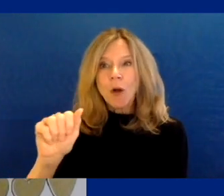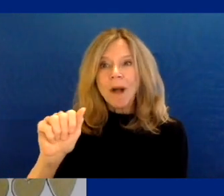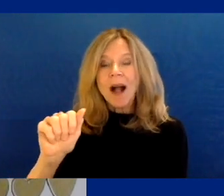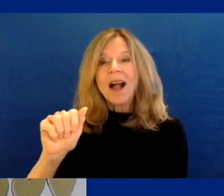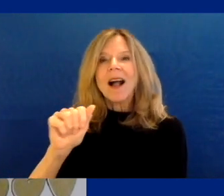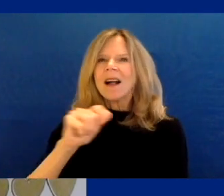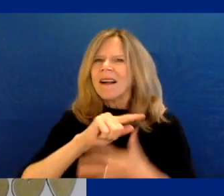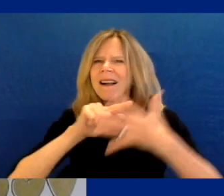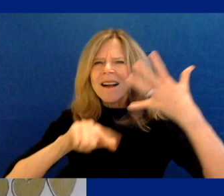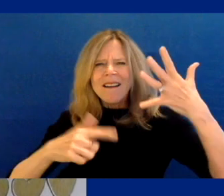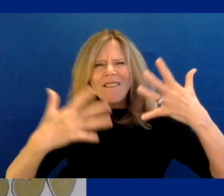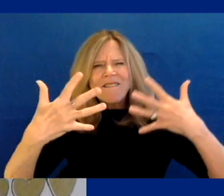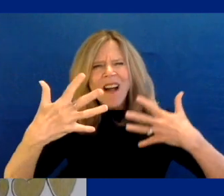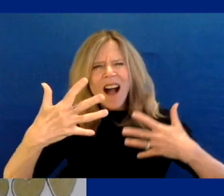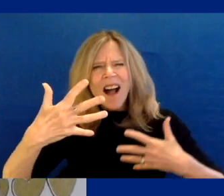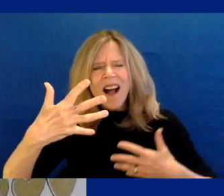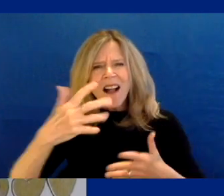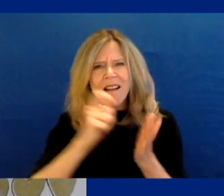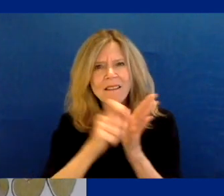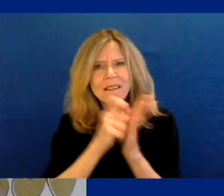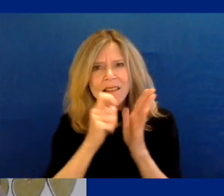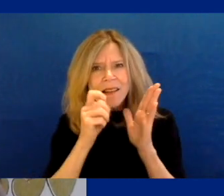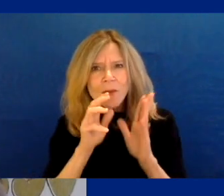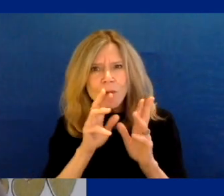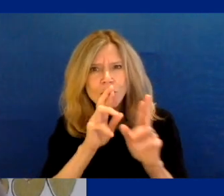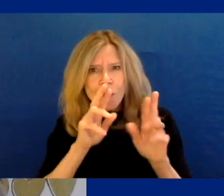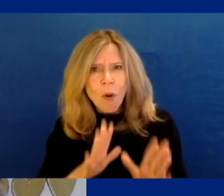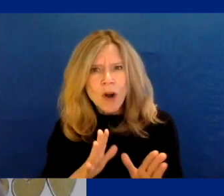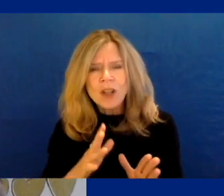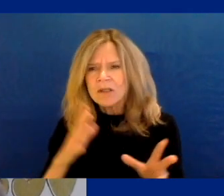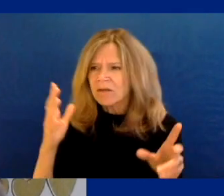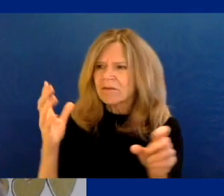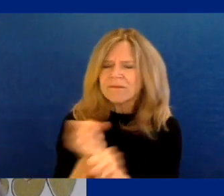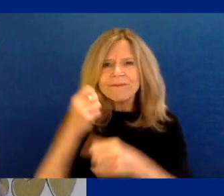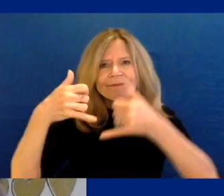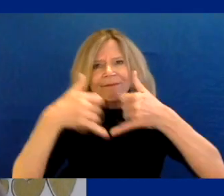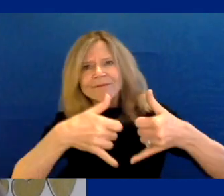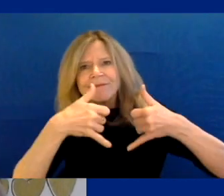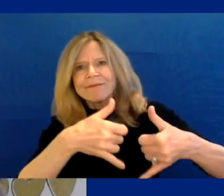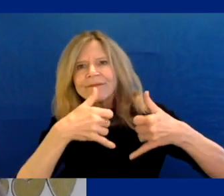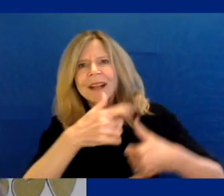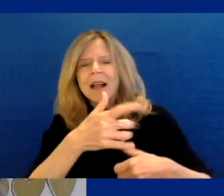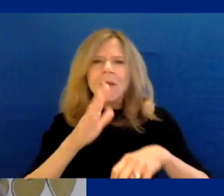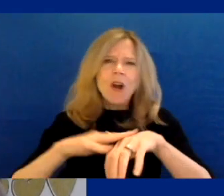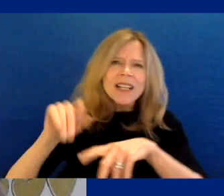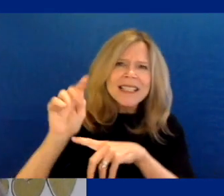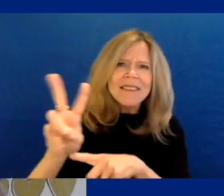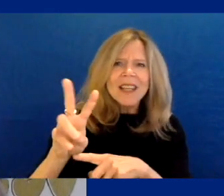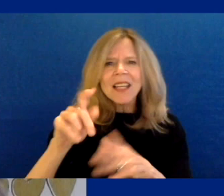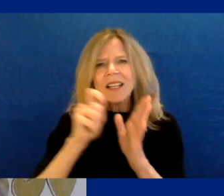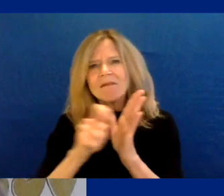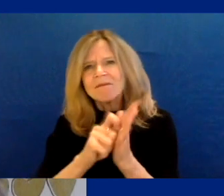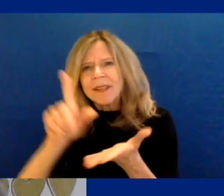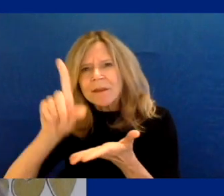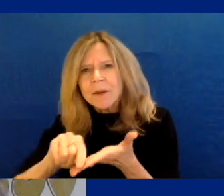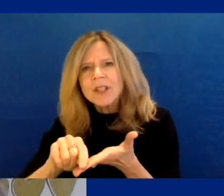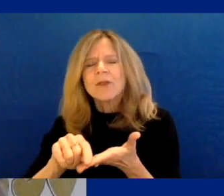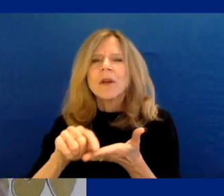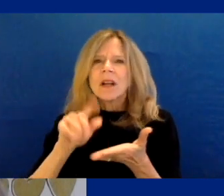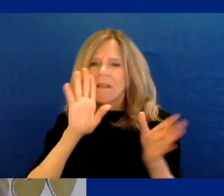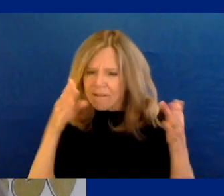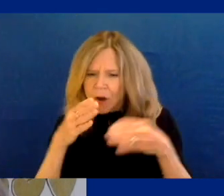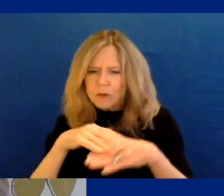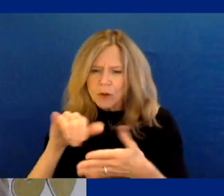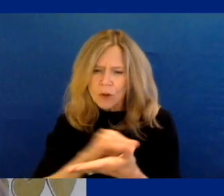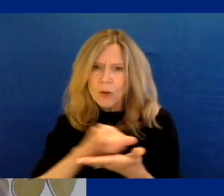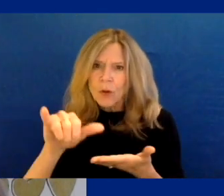Torre. These are 5 award-winning journalists with years of collective experience as anchors and reporters covering New